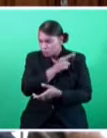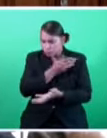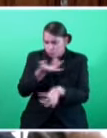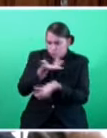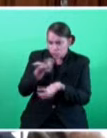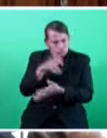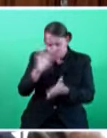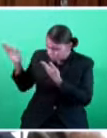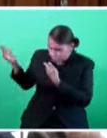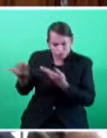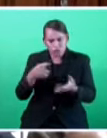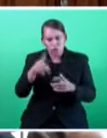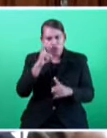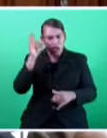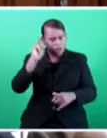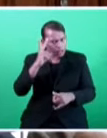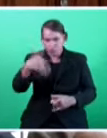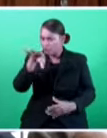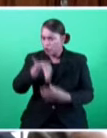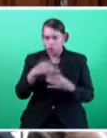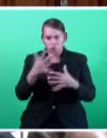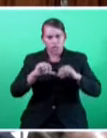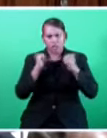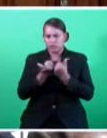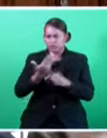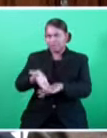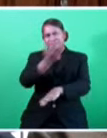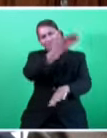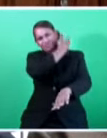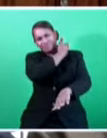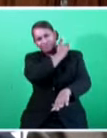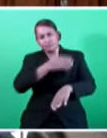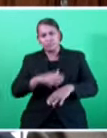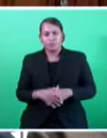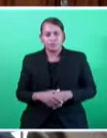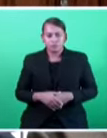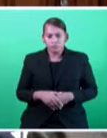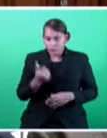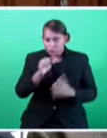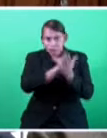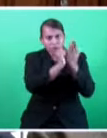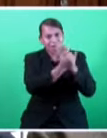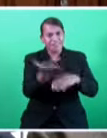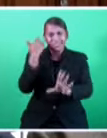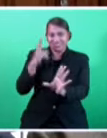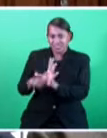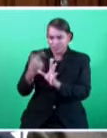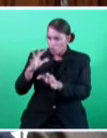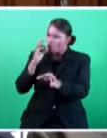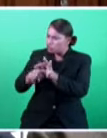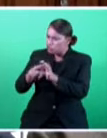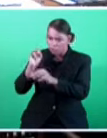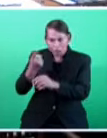it was already agreed by the Business Committee and cleared for the September sitting. So I seek your clarification on that ruling, Honourable